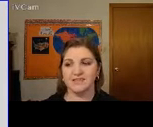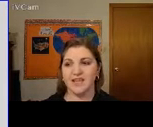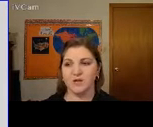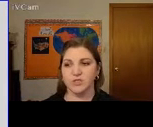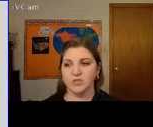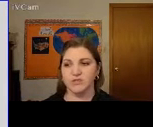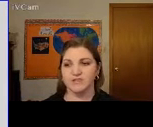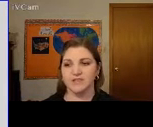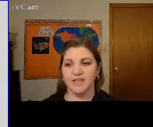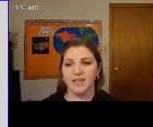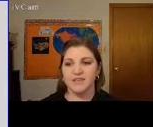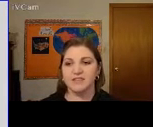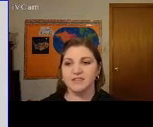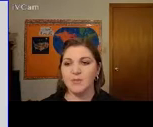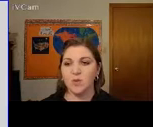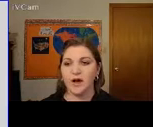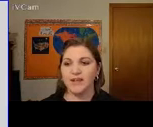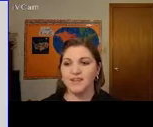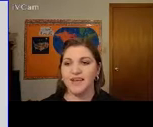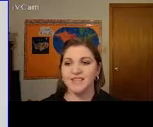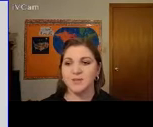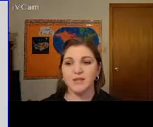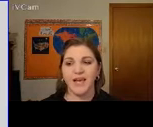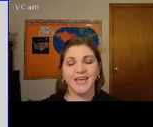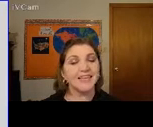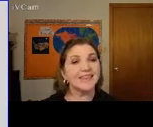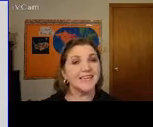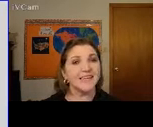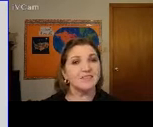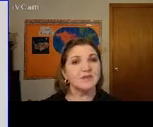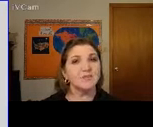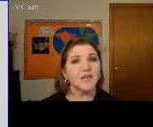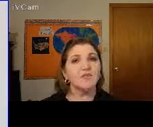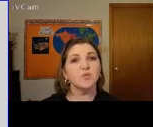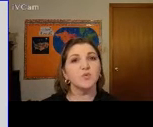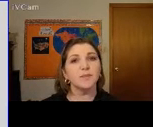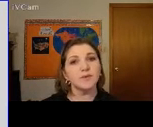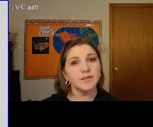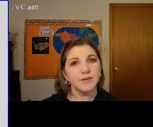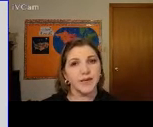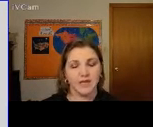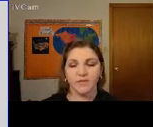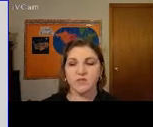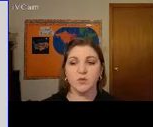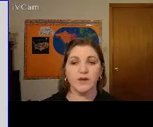eat sandwiches. Someone liked to play in leaves. If you remember in the